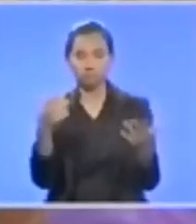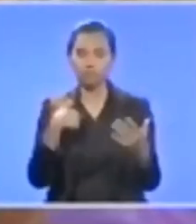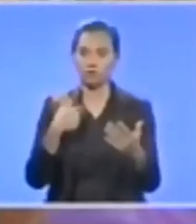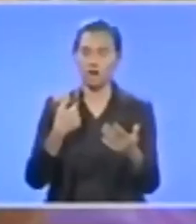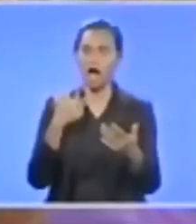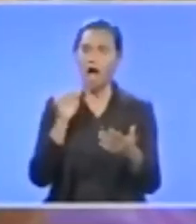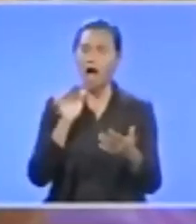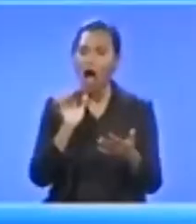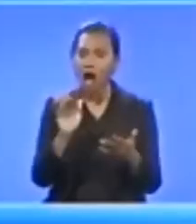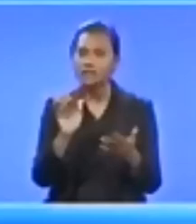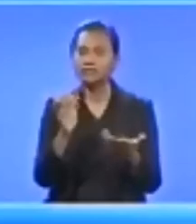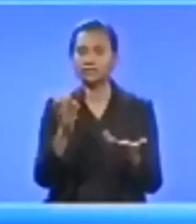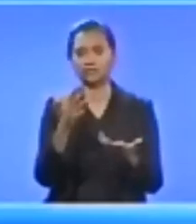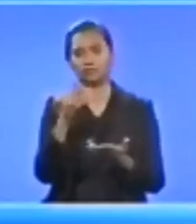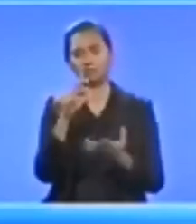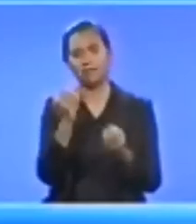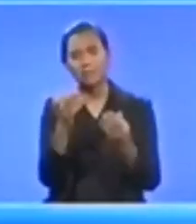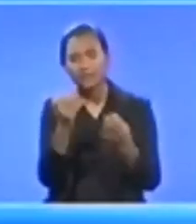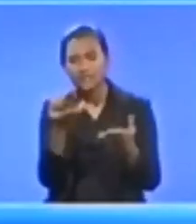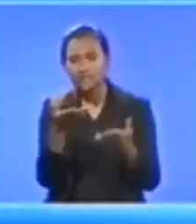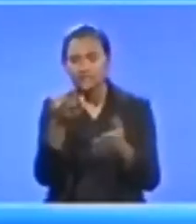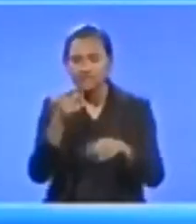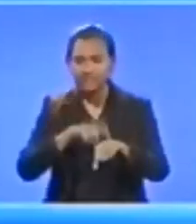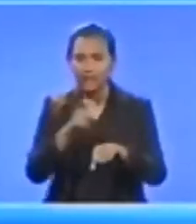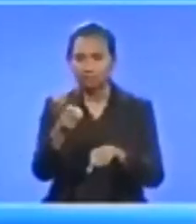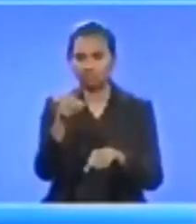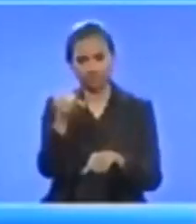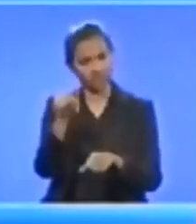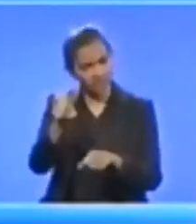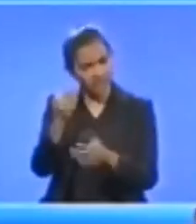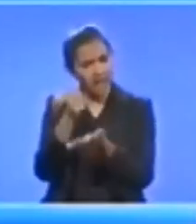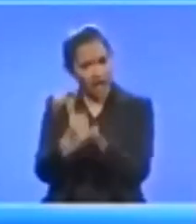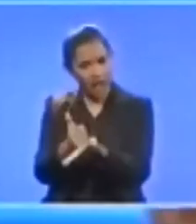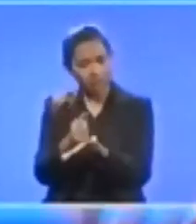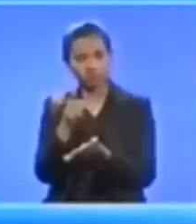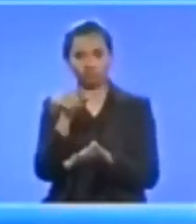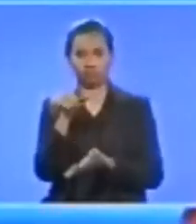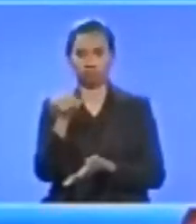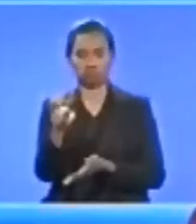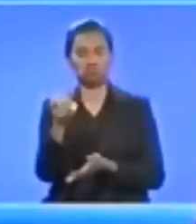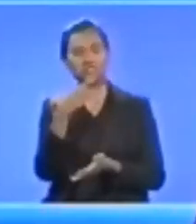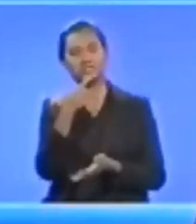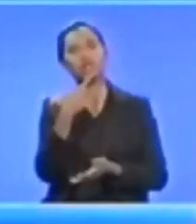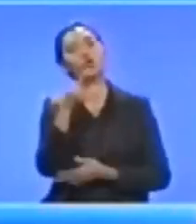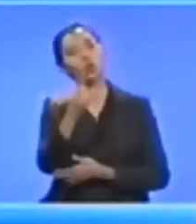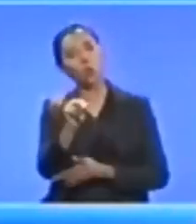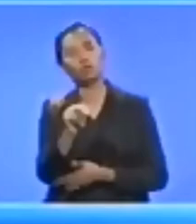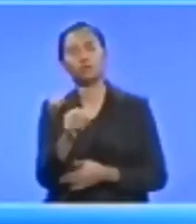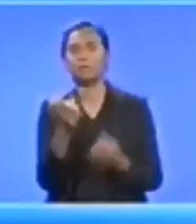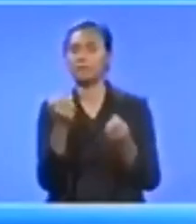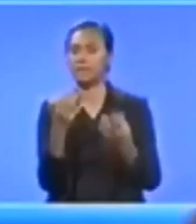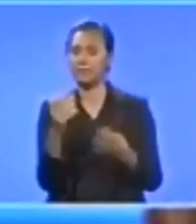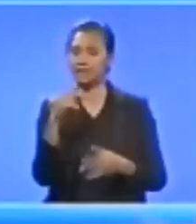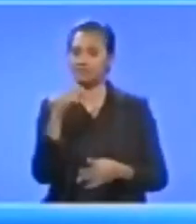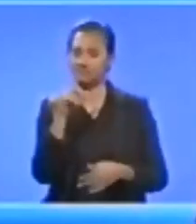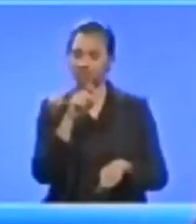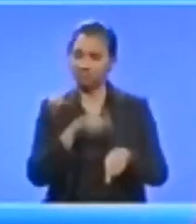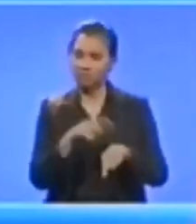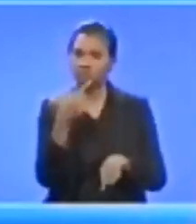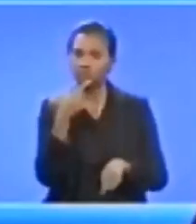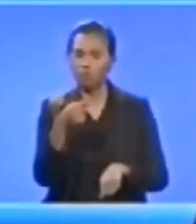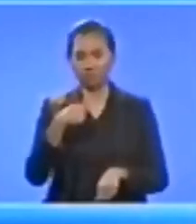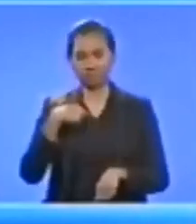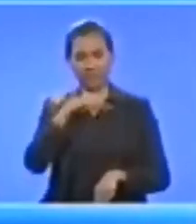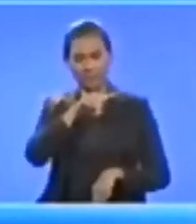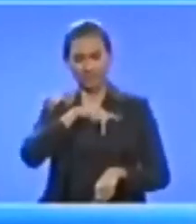financial help, and her answer was always no. I had personally asked her also, Auntie, would you need some help?